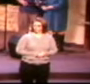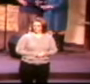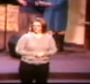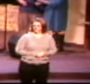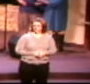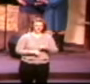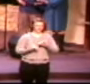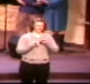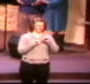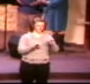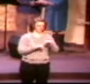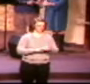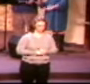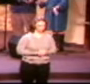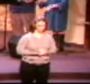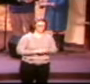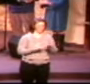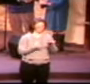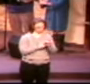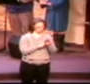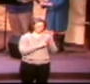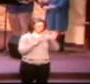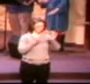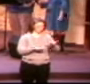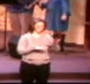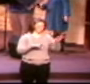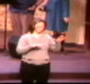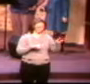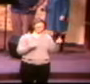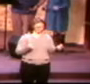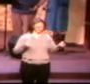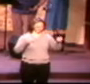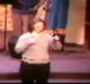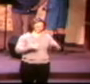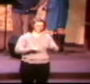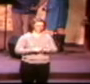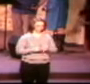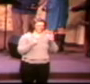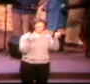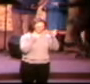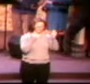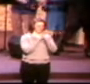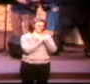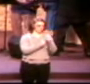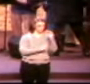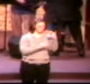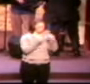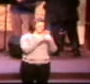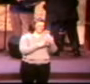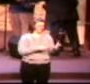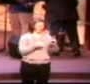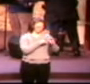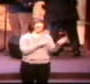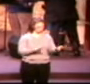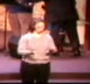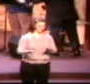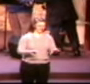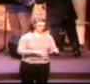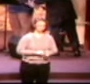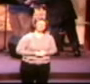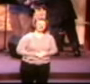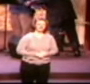and to bring this wonderful ceremony to a close, there's one more thing yet to do.